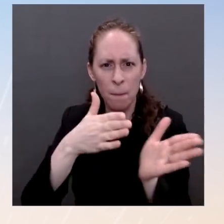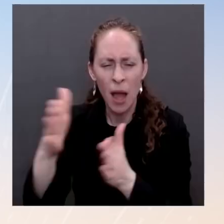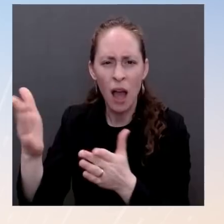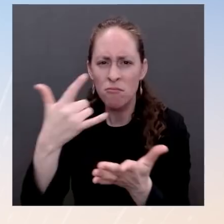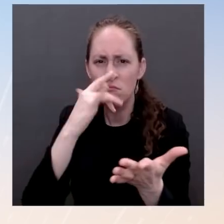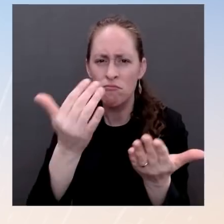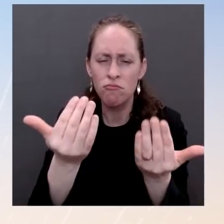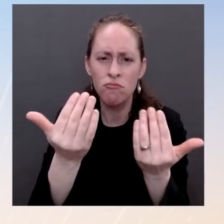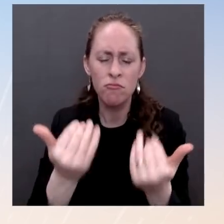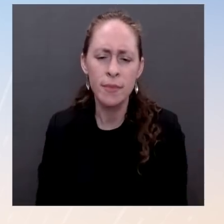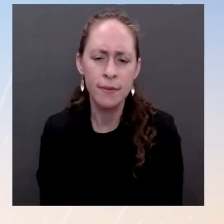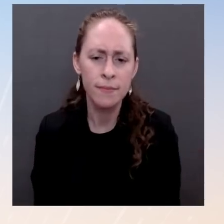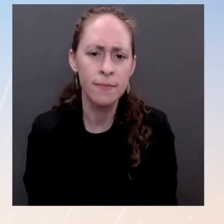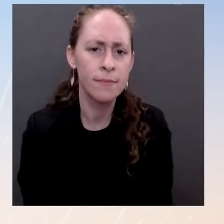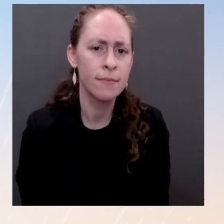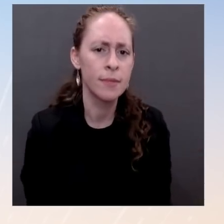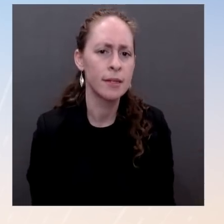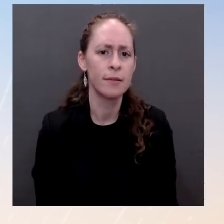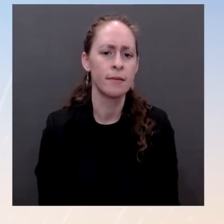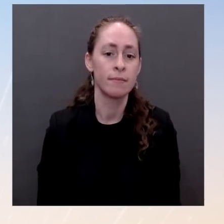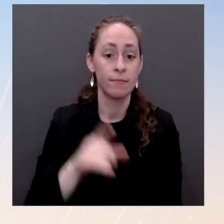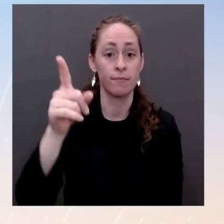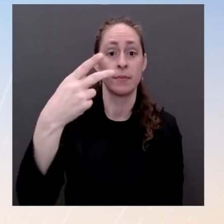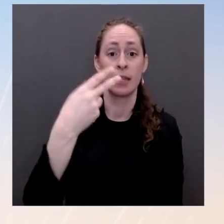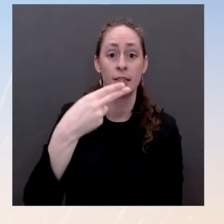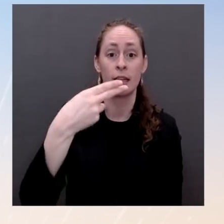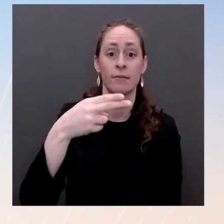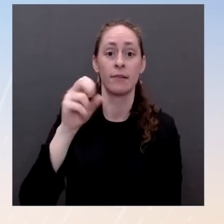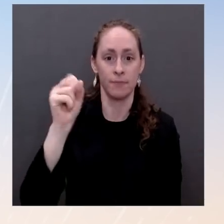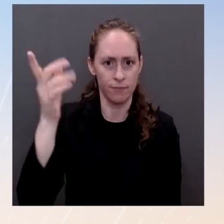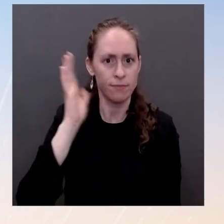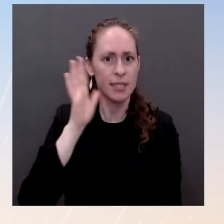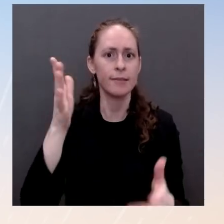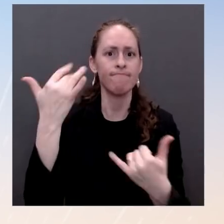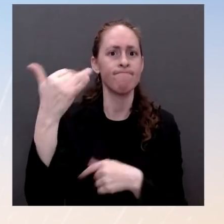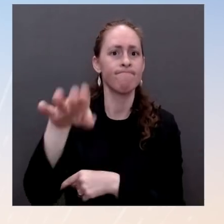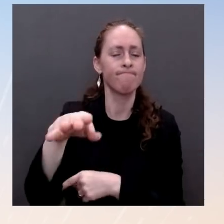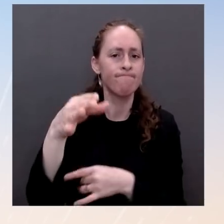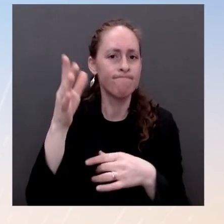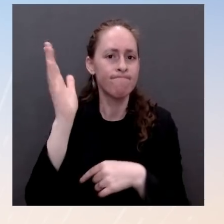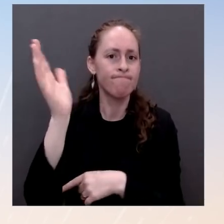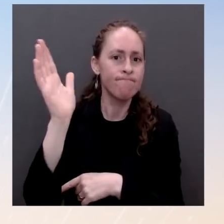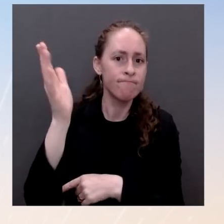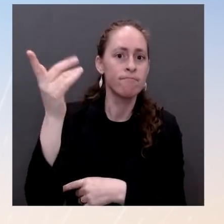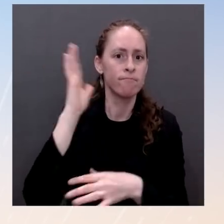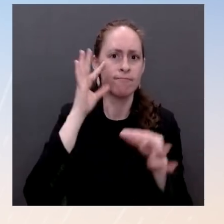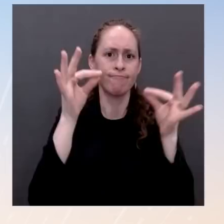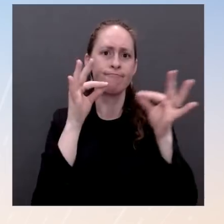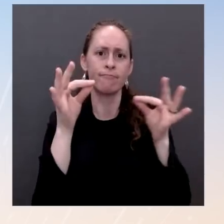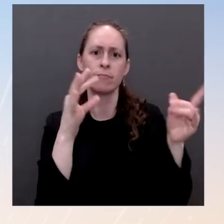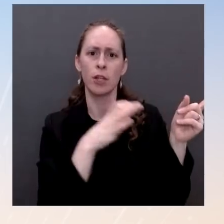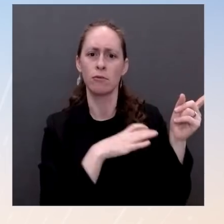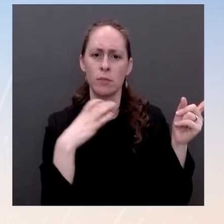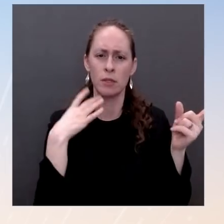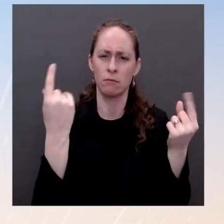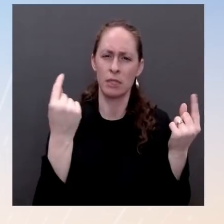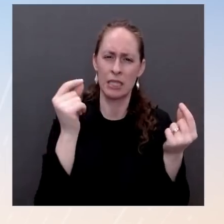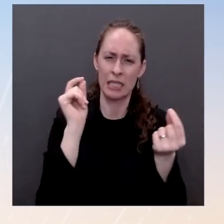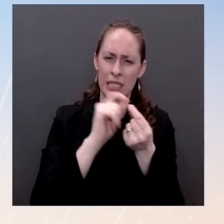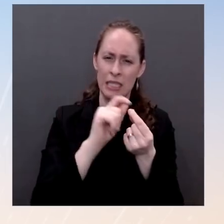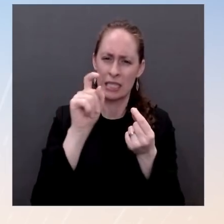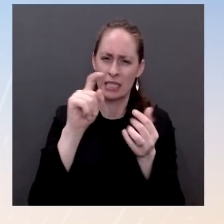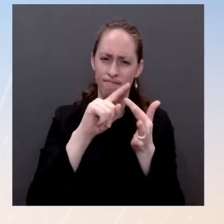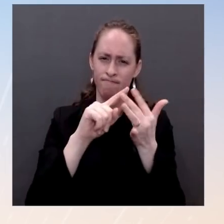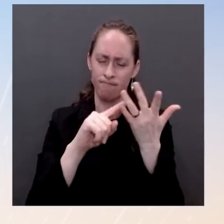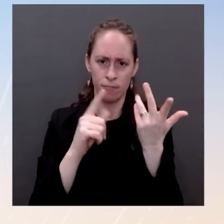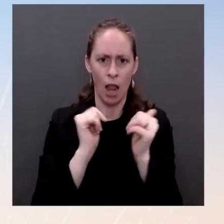Congress about various resource needs, including what is needed for COVID response. This is important because while we